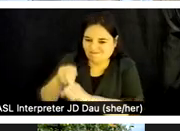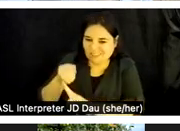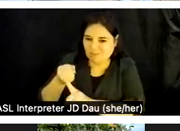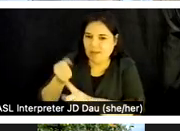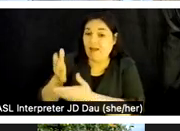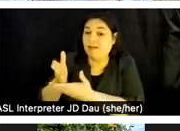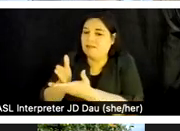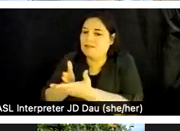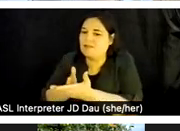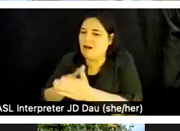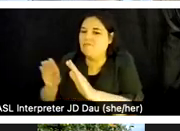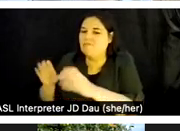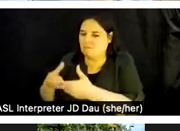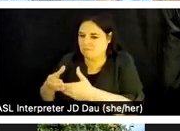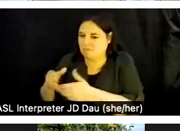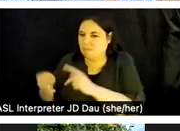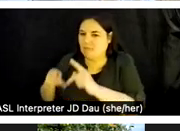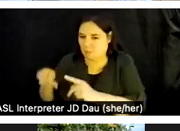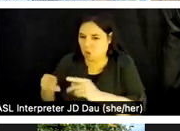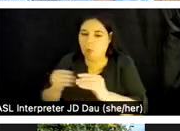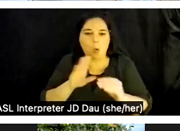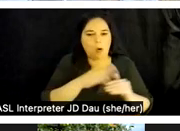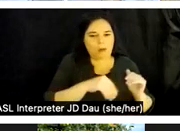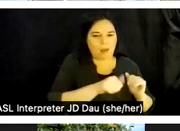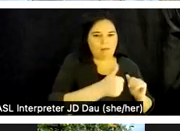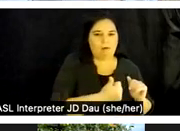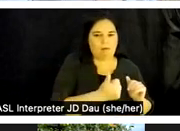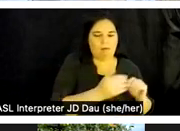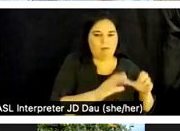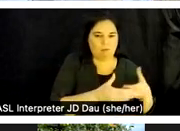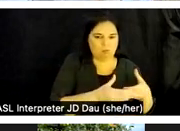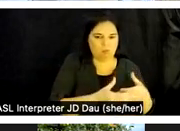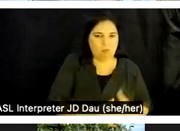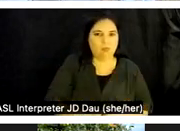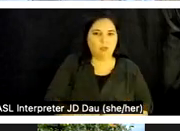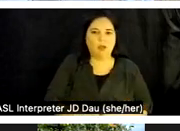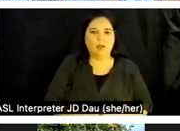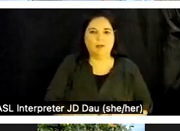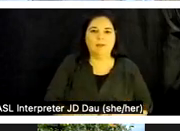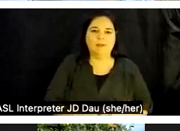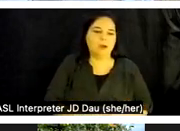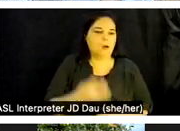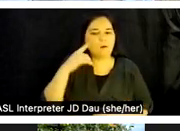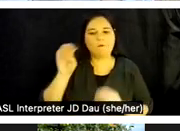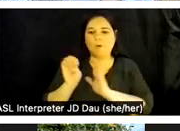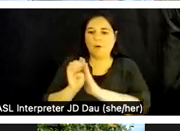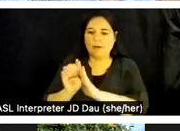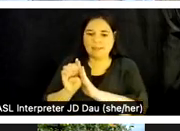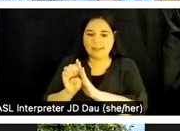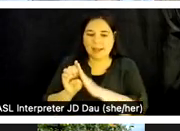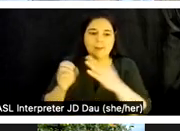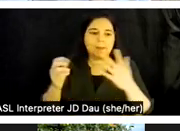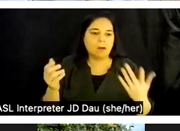certain protected classes more than others. So, for example, and